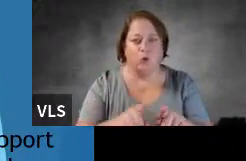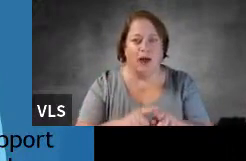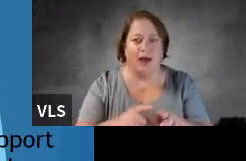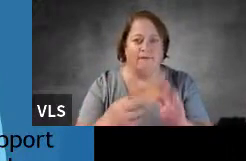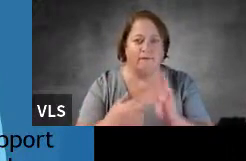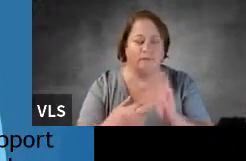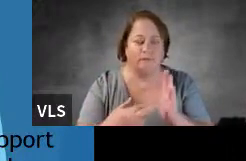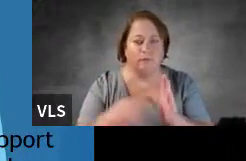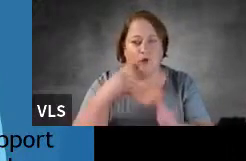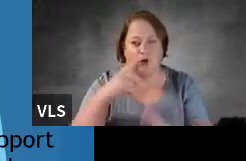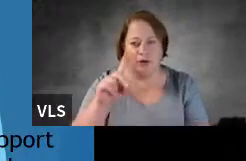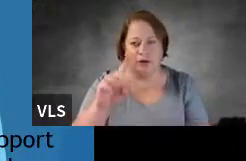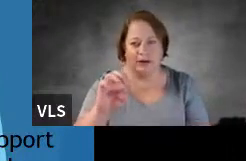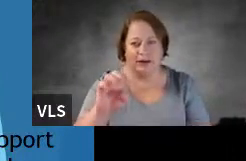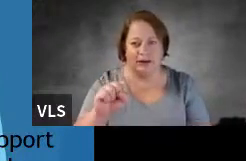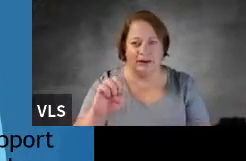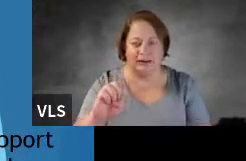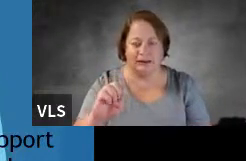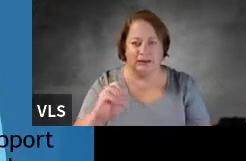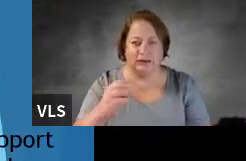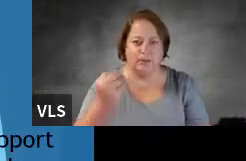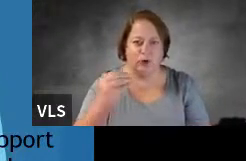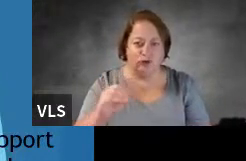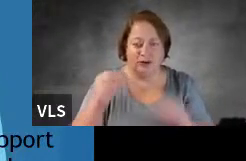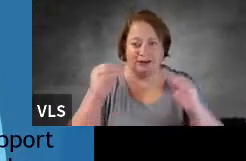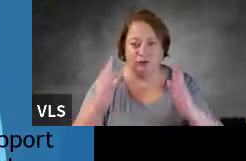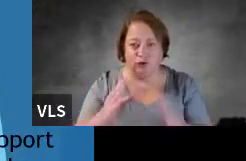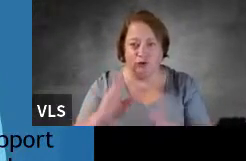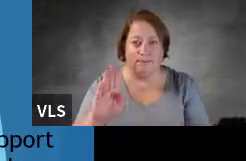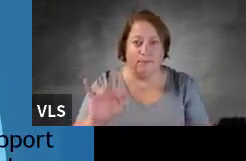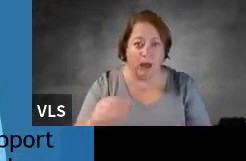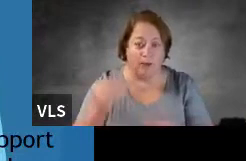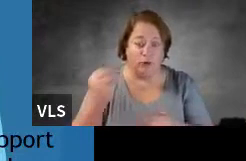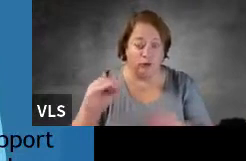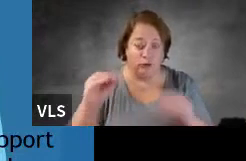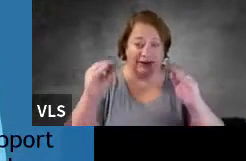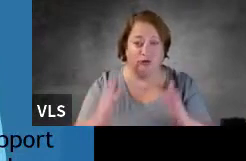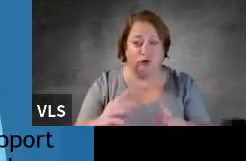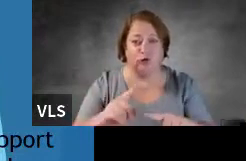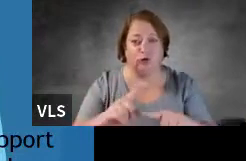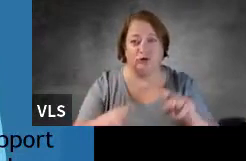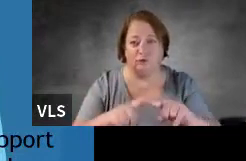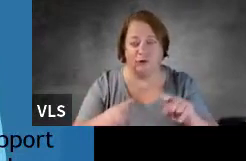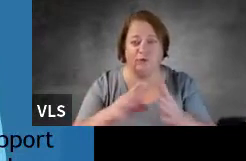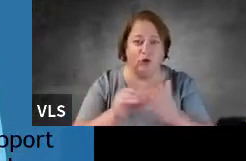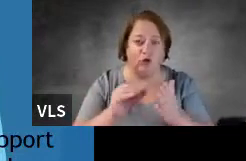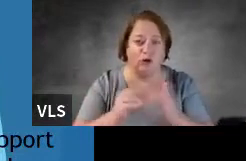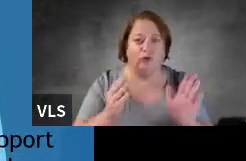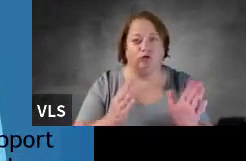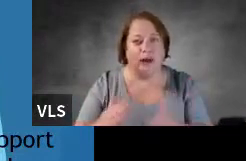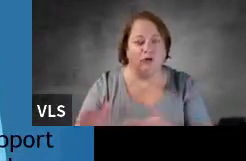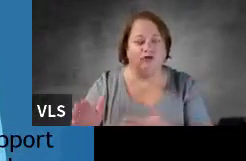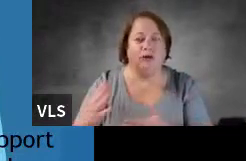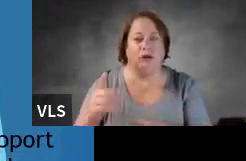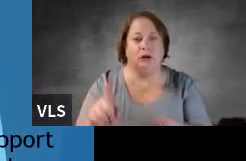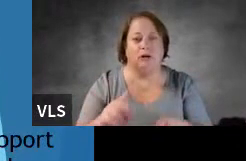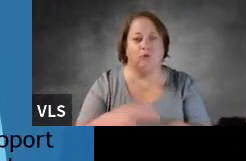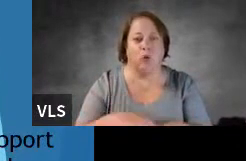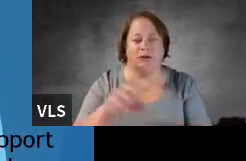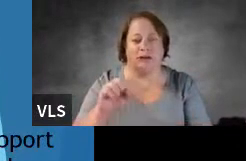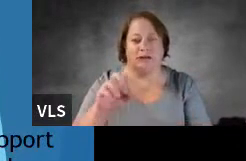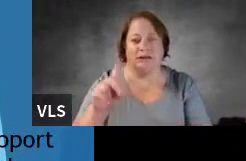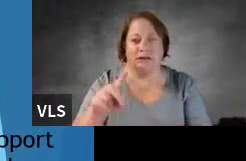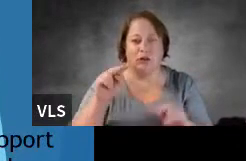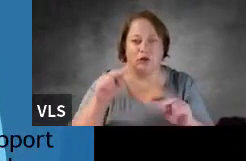DESE's, Missouri's teachers by Missouri teachers. So there's multiple learning strategies. And then of course, Special School District looks at the